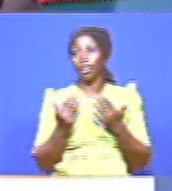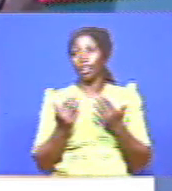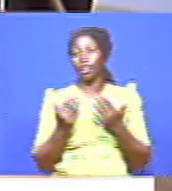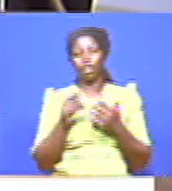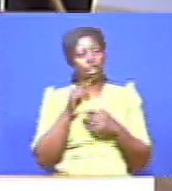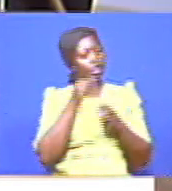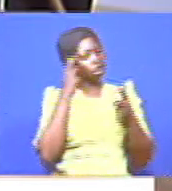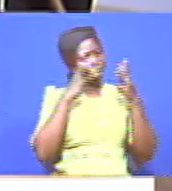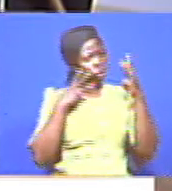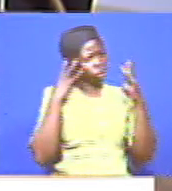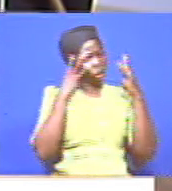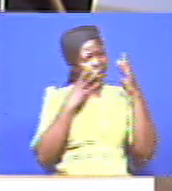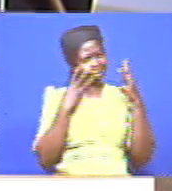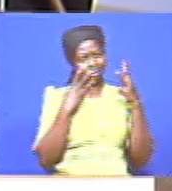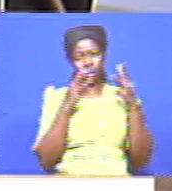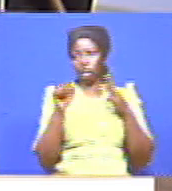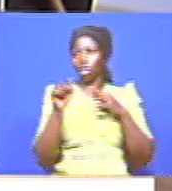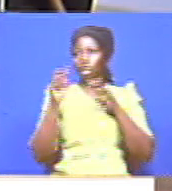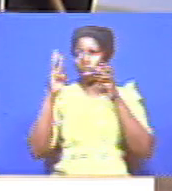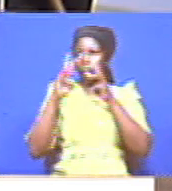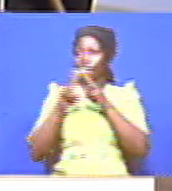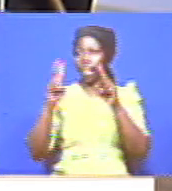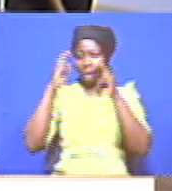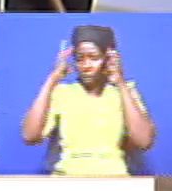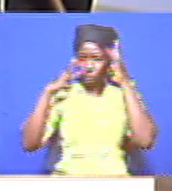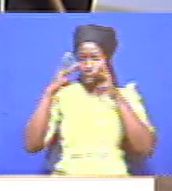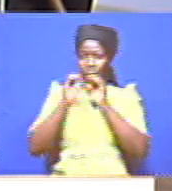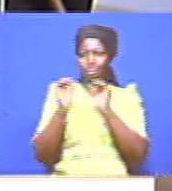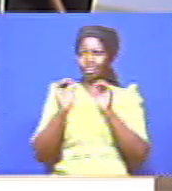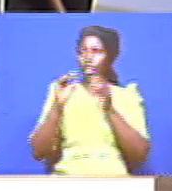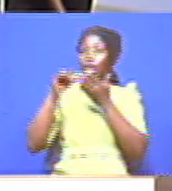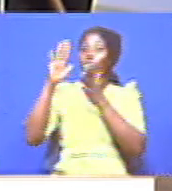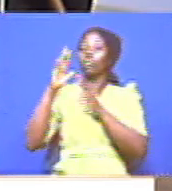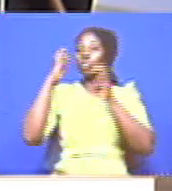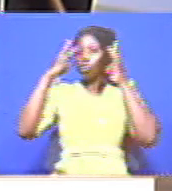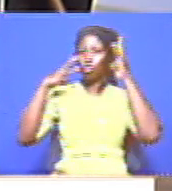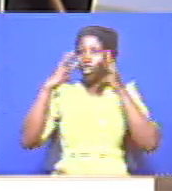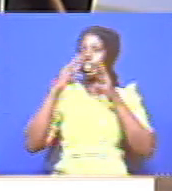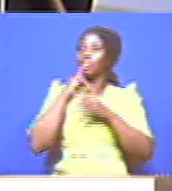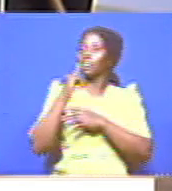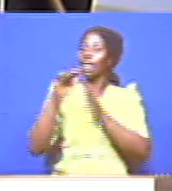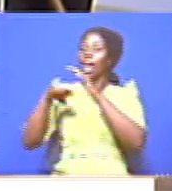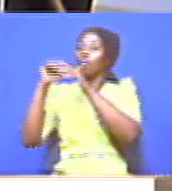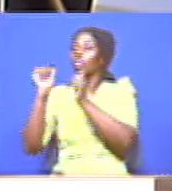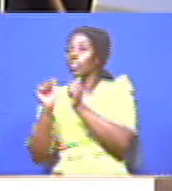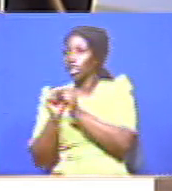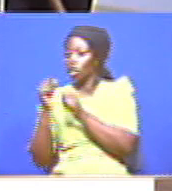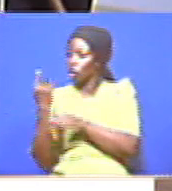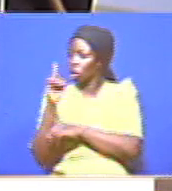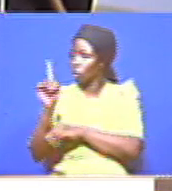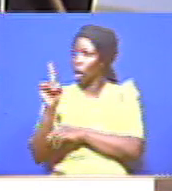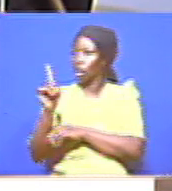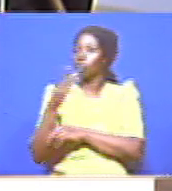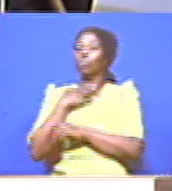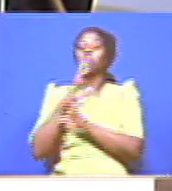This. That's worrying. That's not the story. That's not very worrying, by the way. Right. The most worrying is, out of the 9, out of the 10, right, only one is willing to